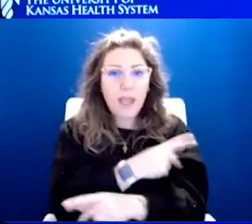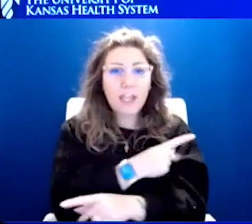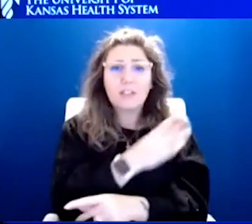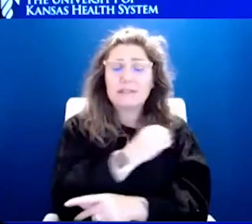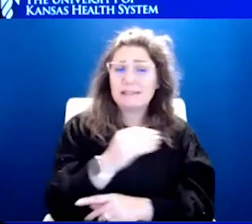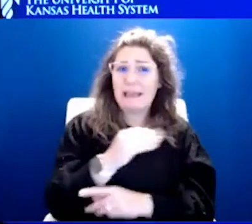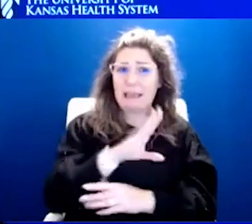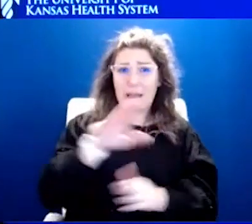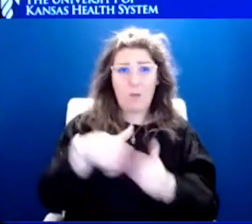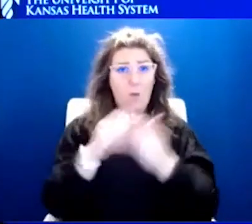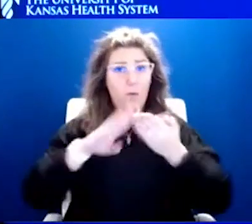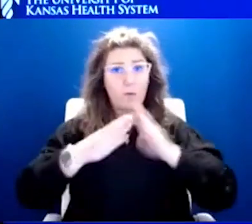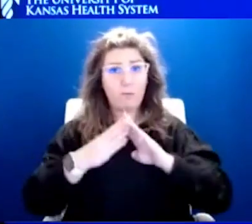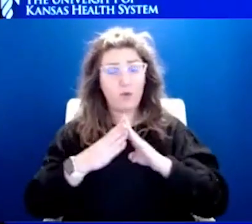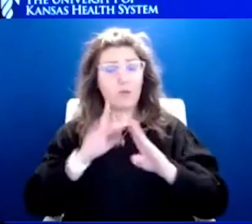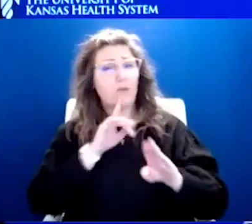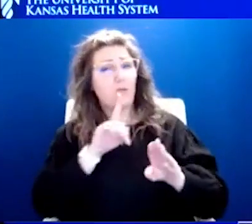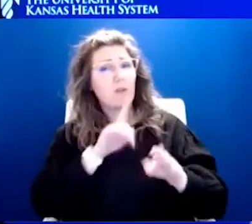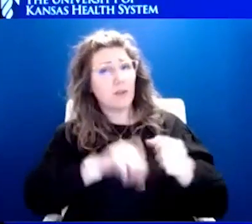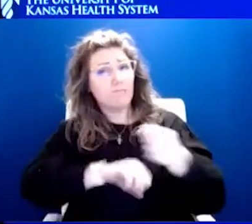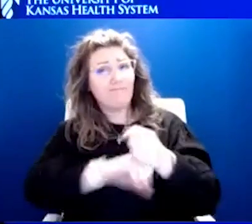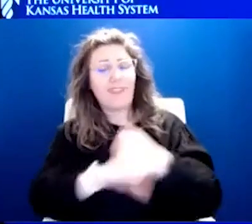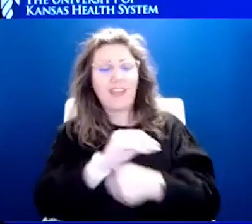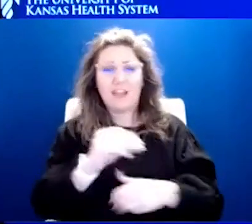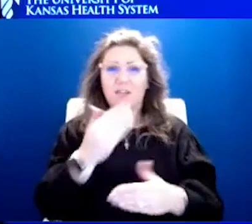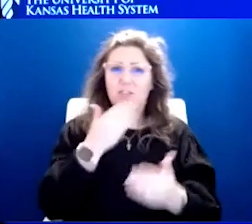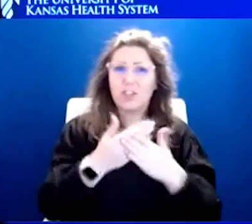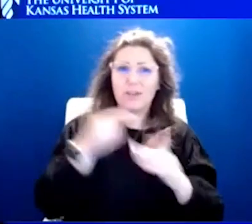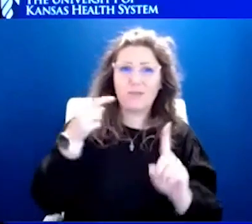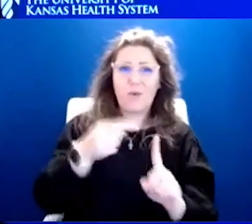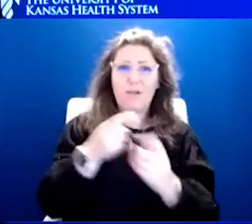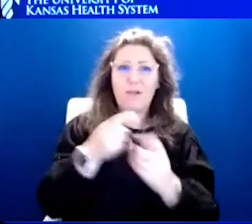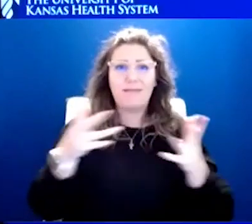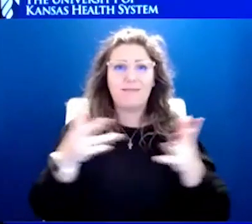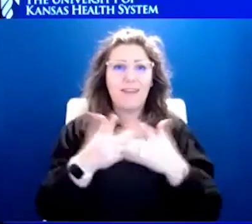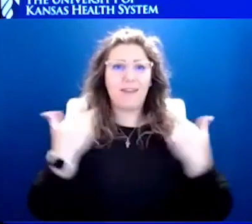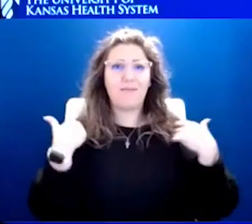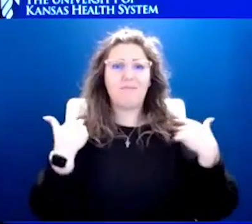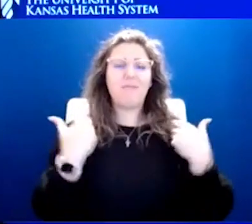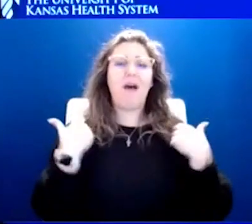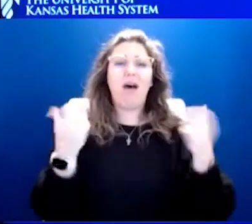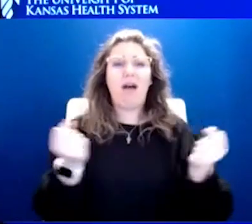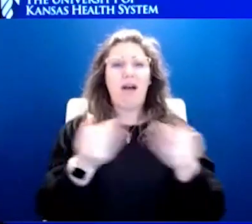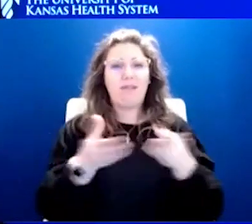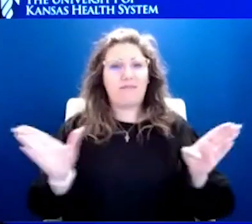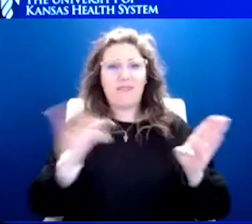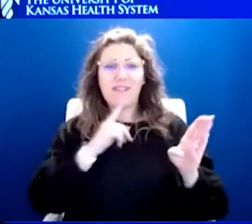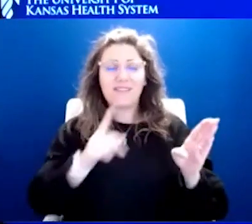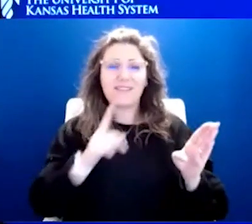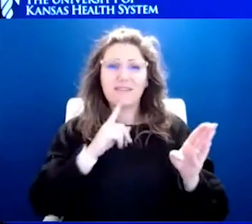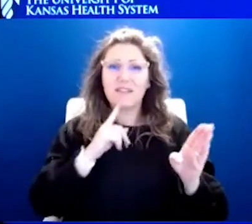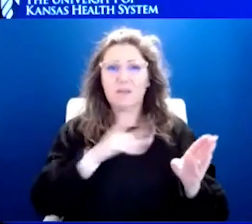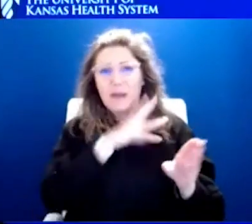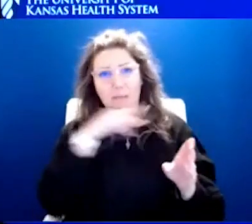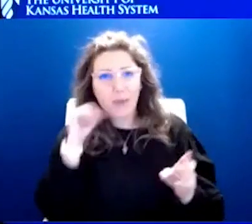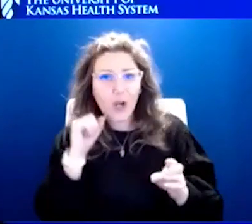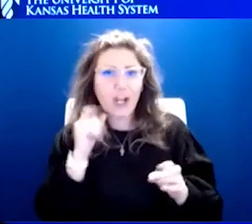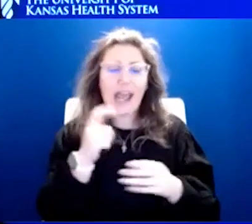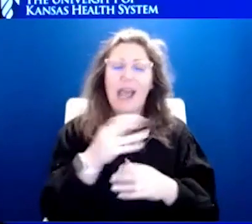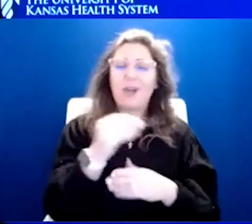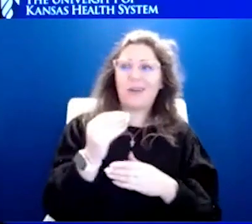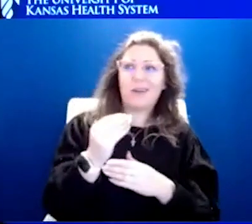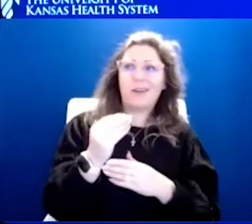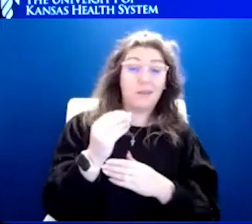I think they brought up a good point that a lot of public health officials have been pushed out or burned out for one reason or another. We know there is